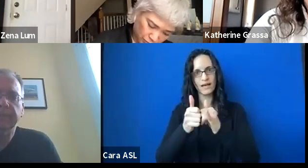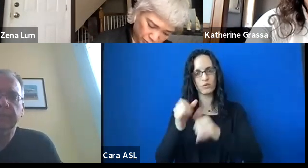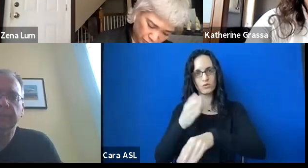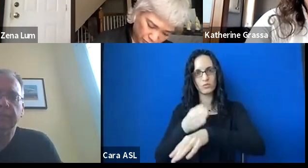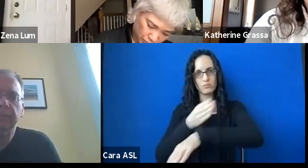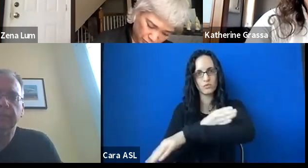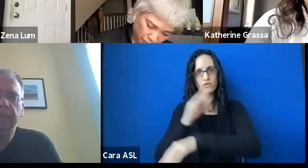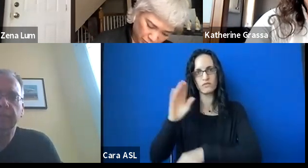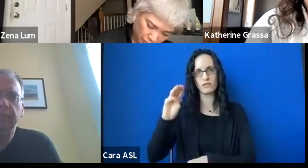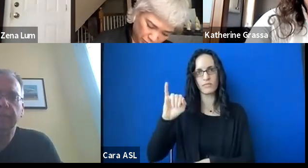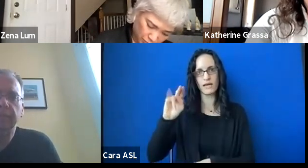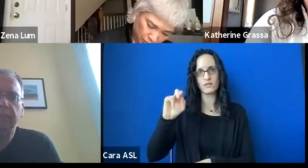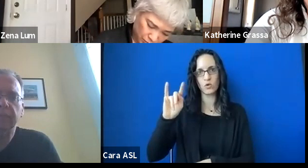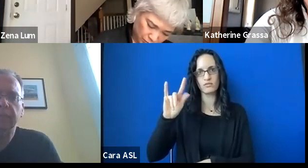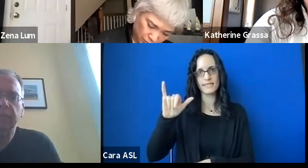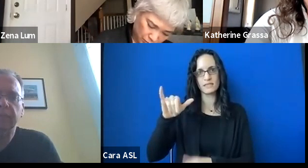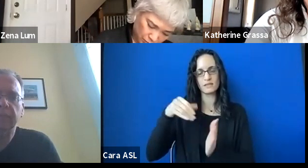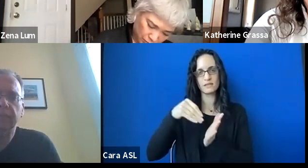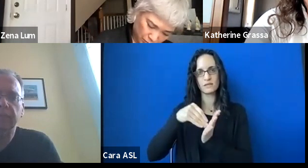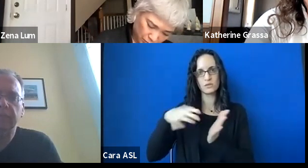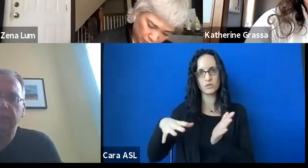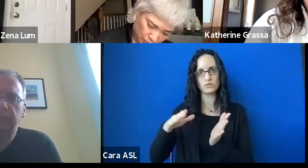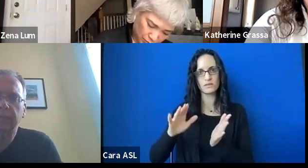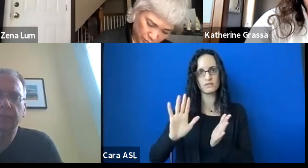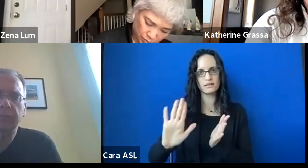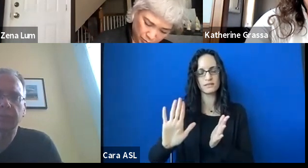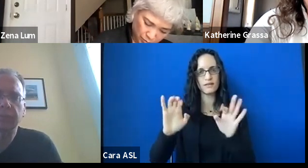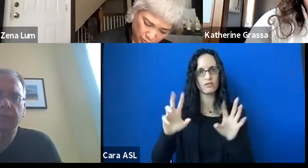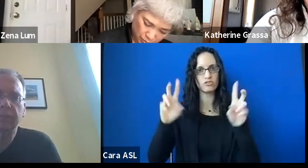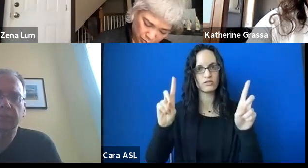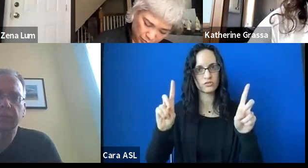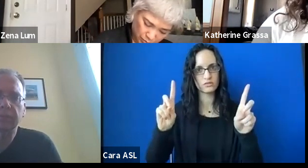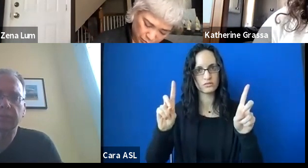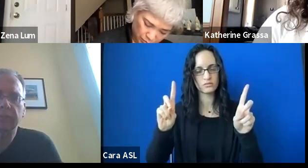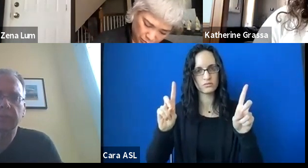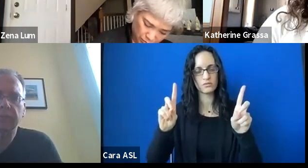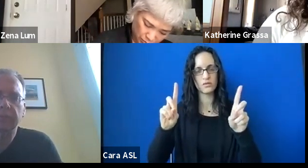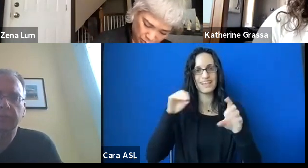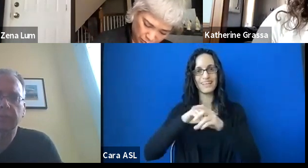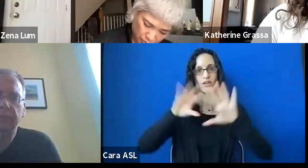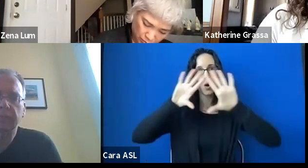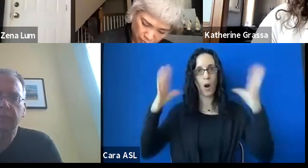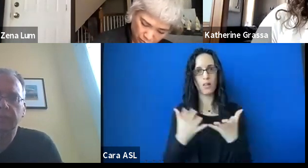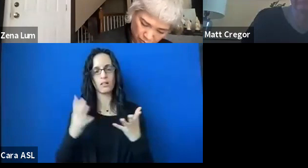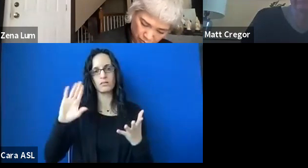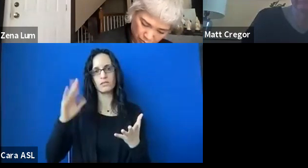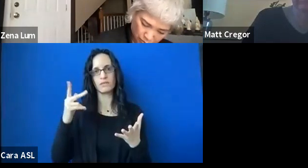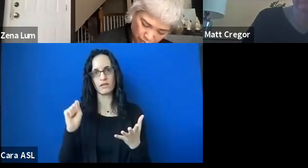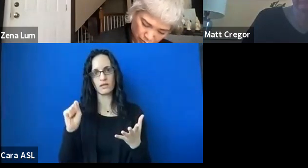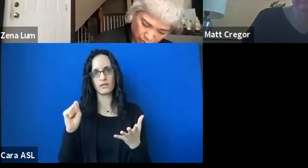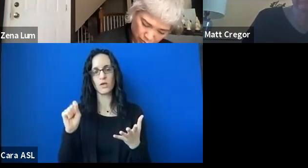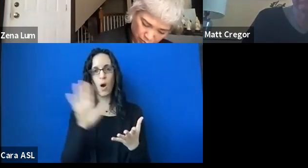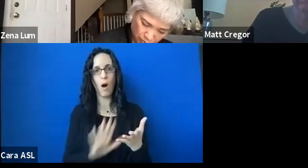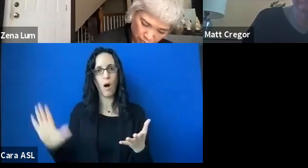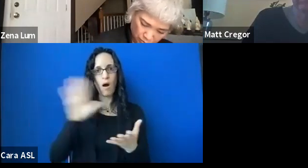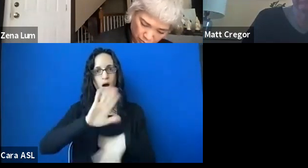minority students, their education in all the Boston public school, in those 120